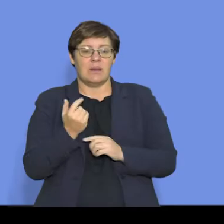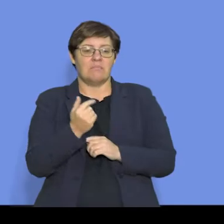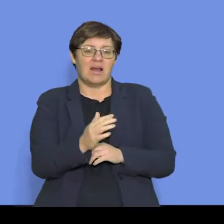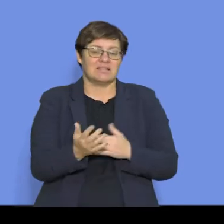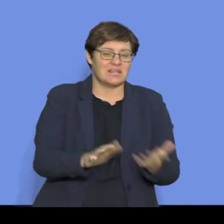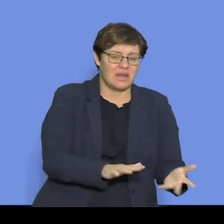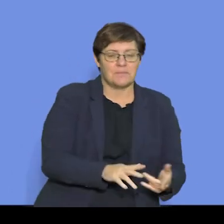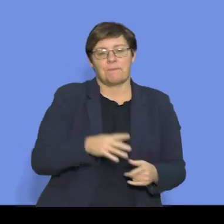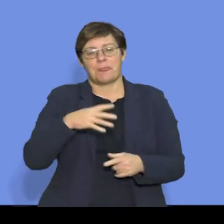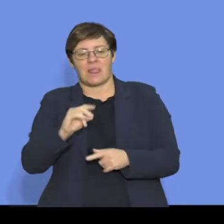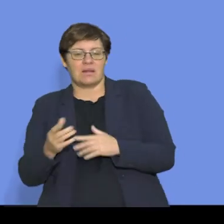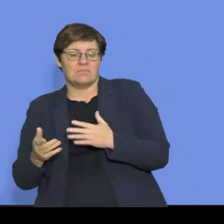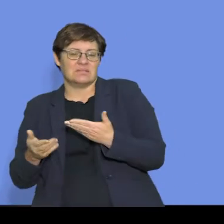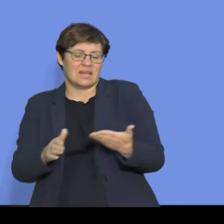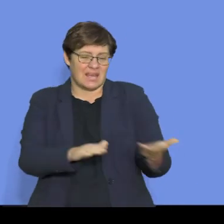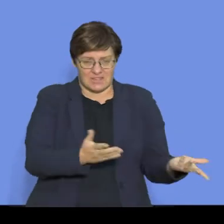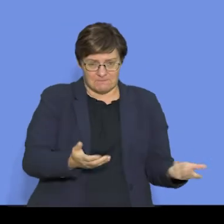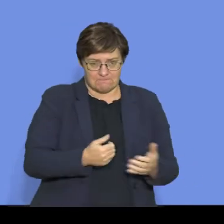plants, death of animals, etc.